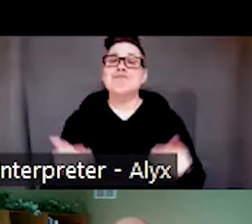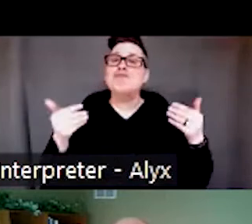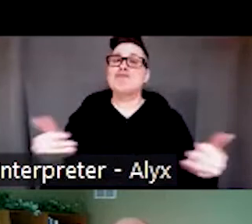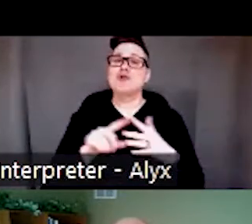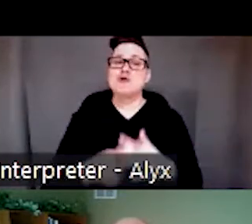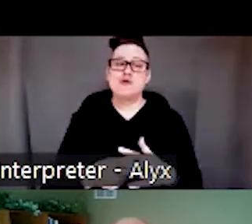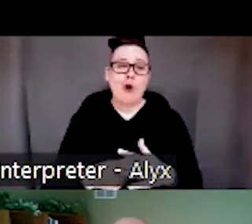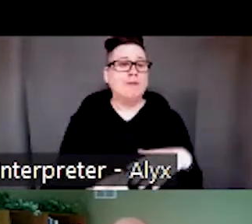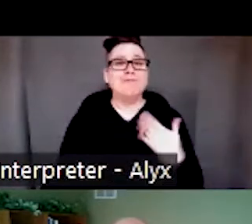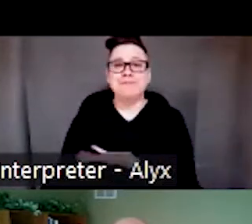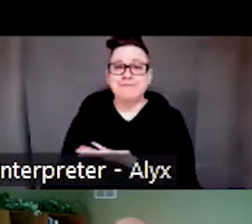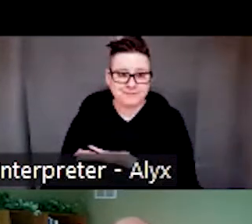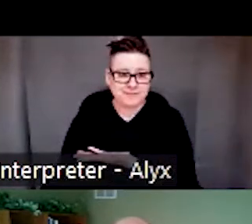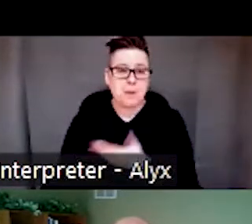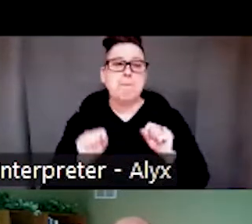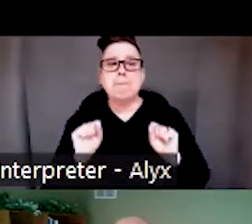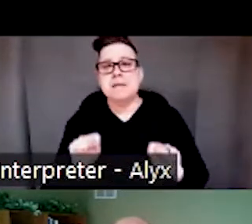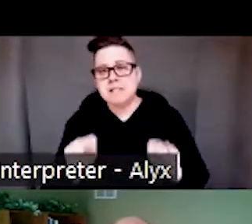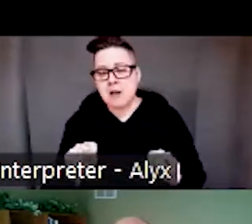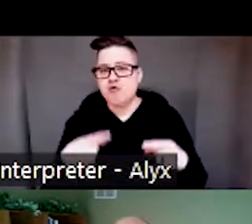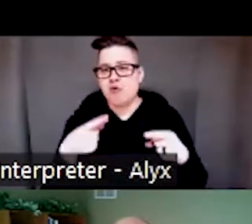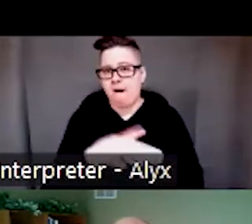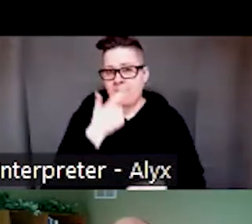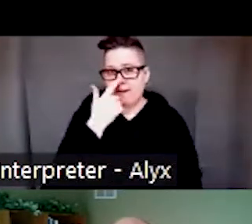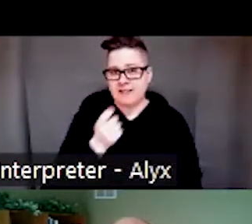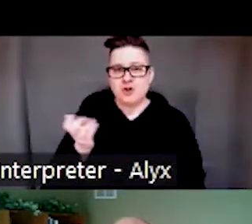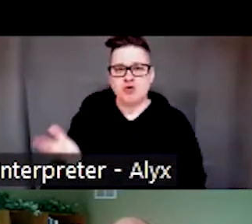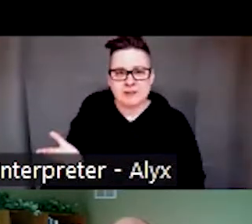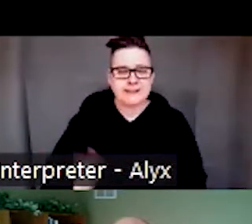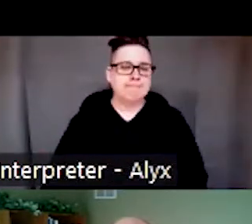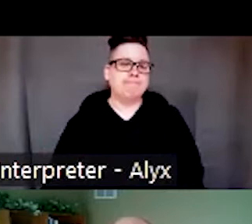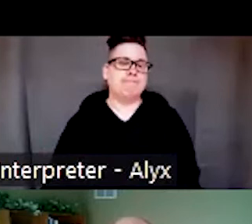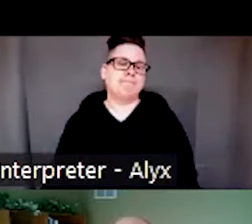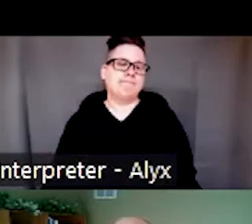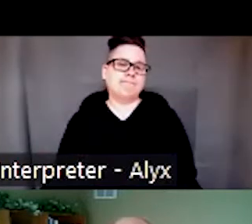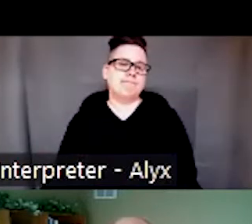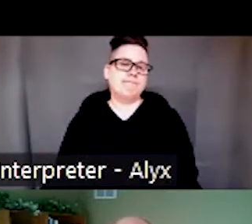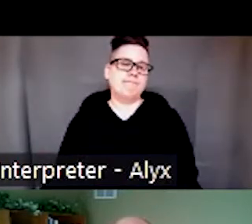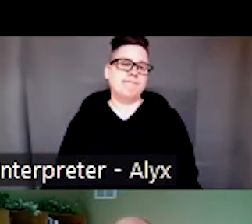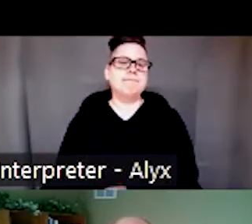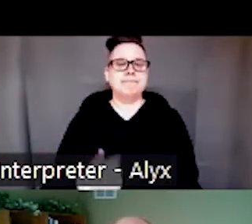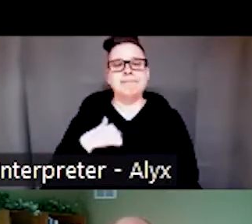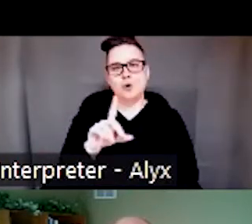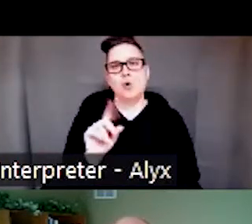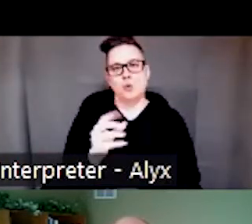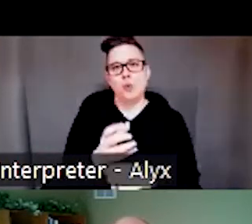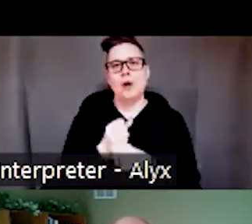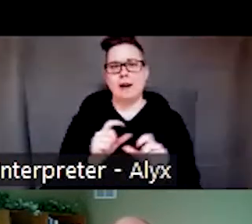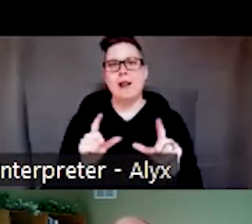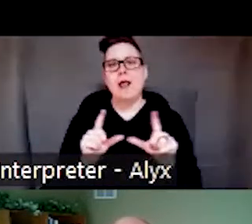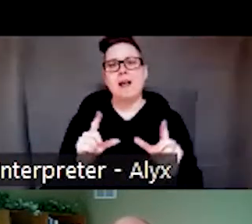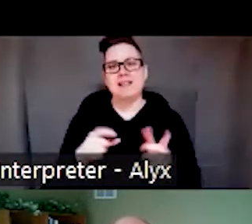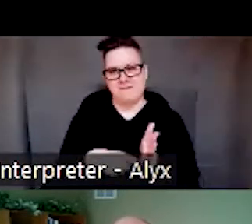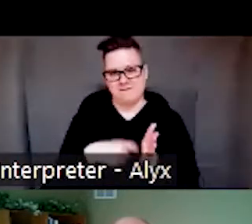I just wanted to indicate potential conflicts of interest. I do receive licensing fees